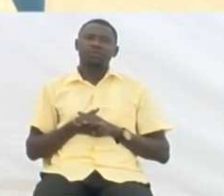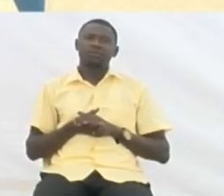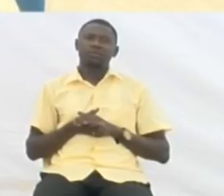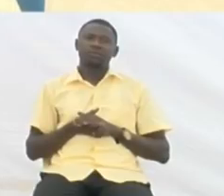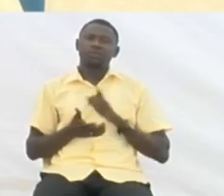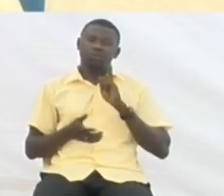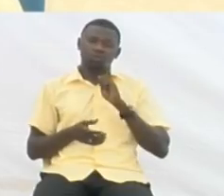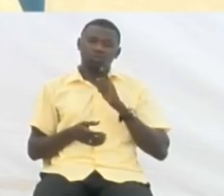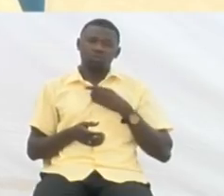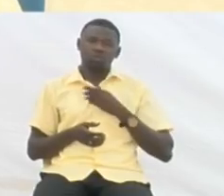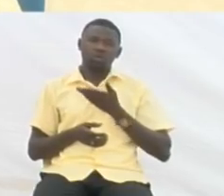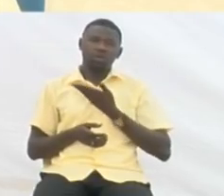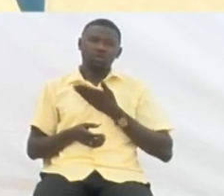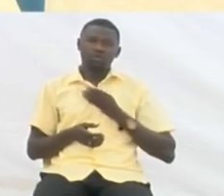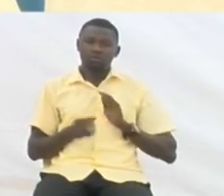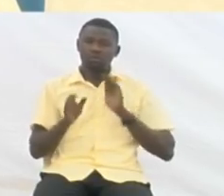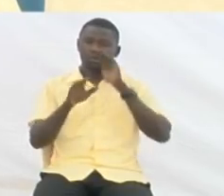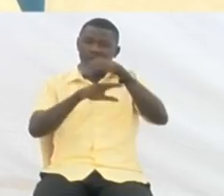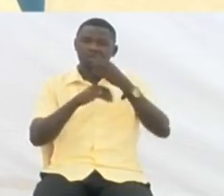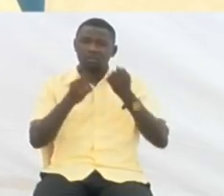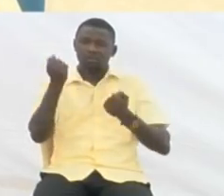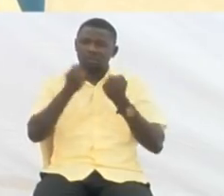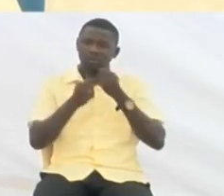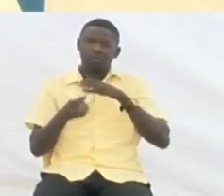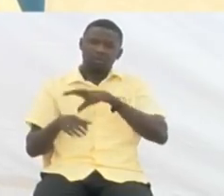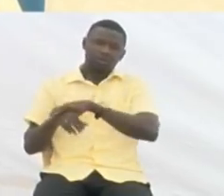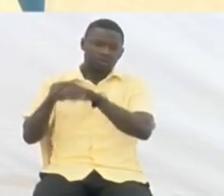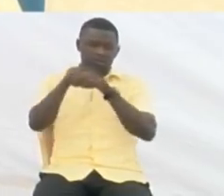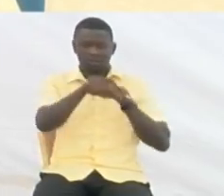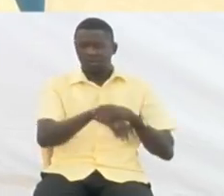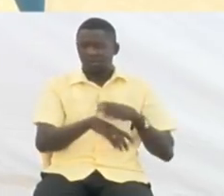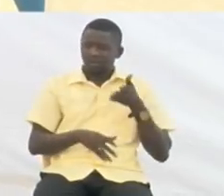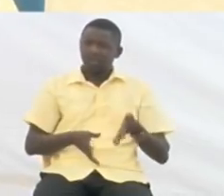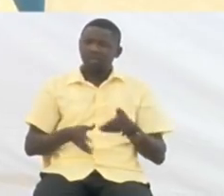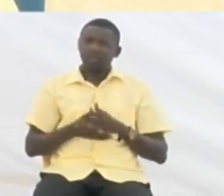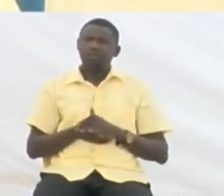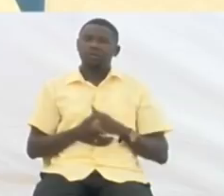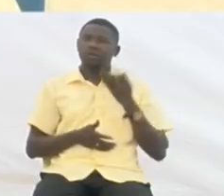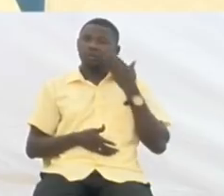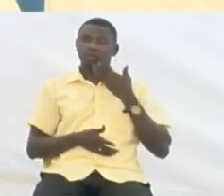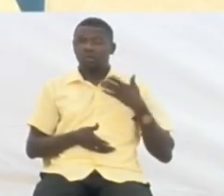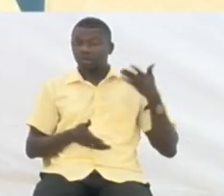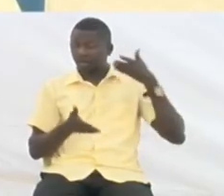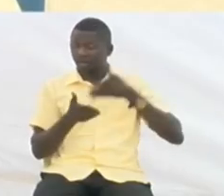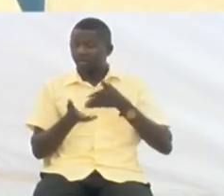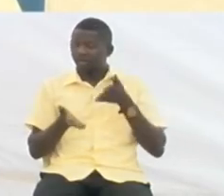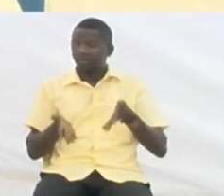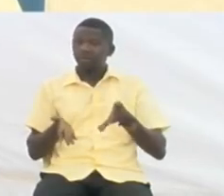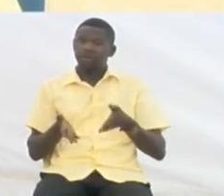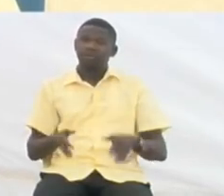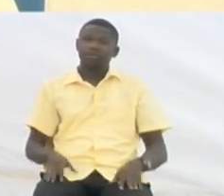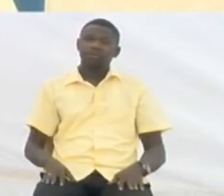Some we had to put inside the vehicle and we came with them here. When we arrived,